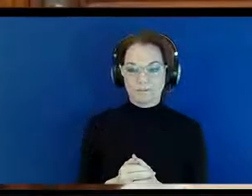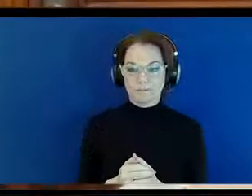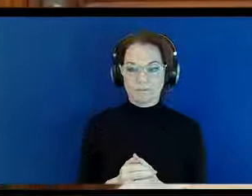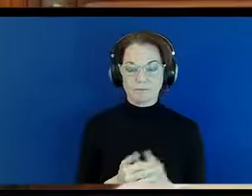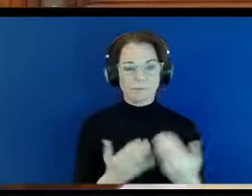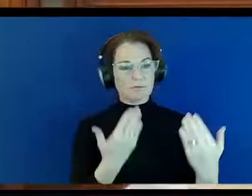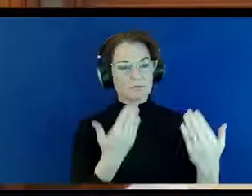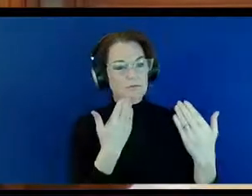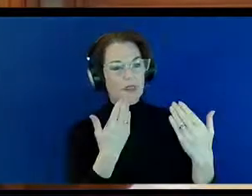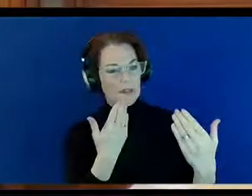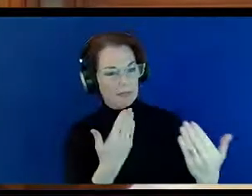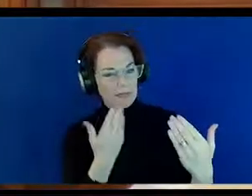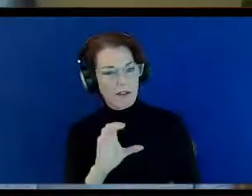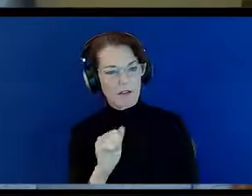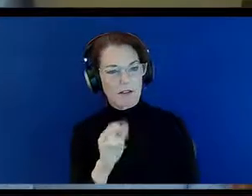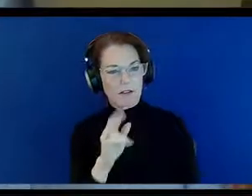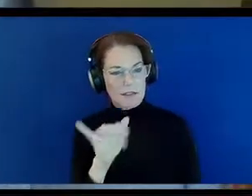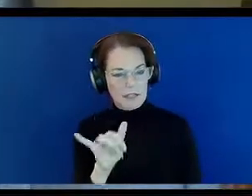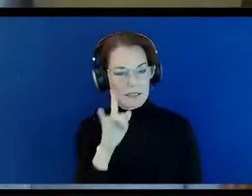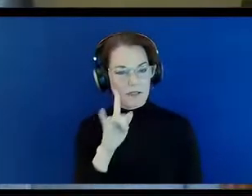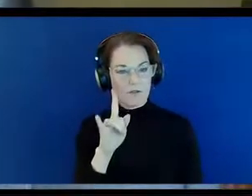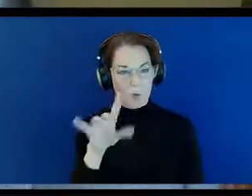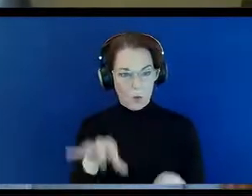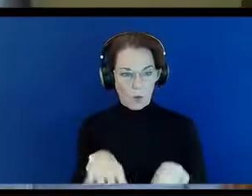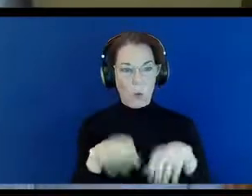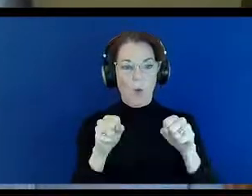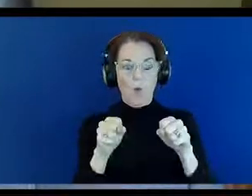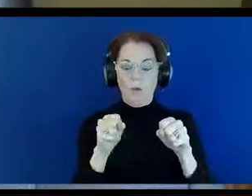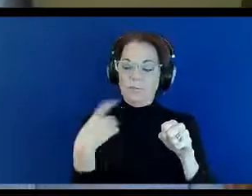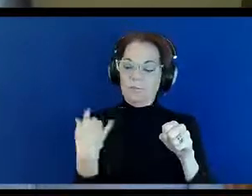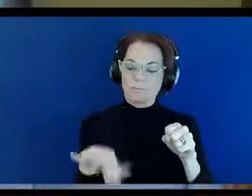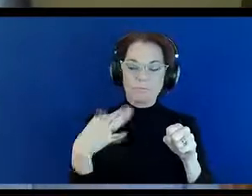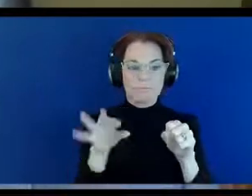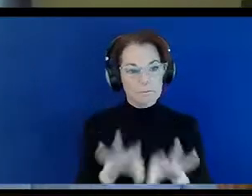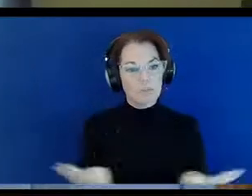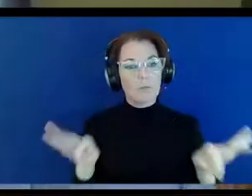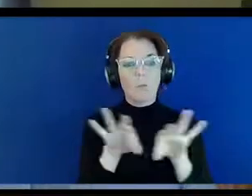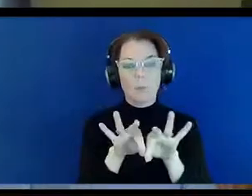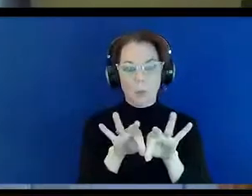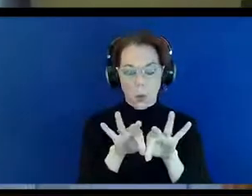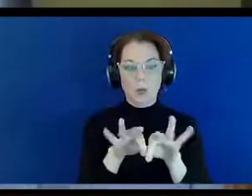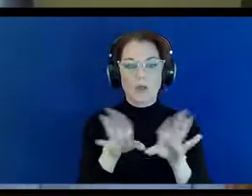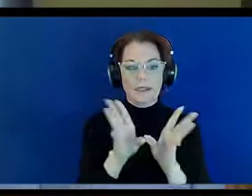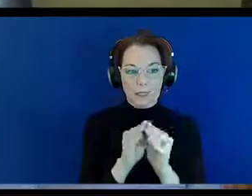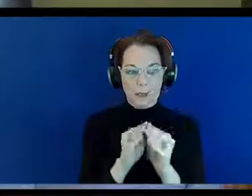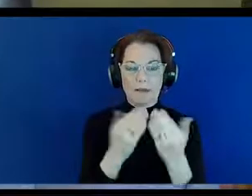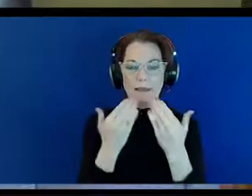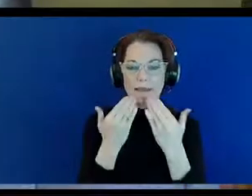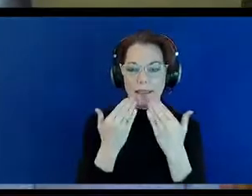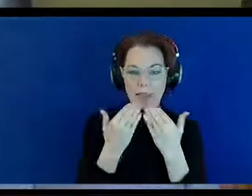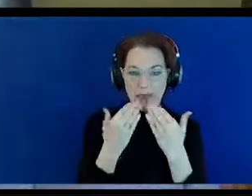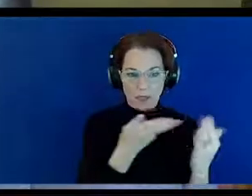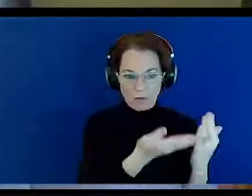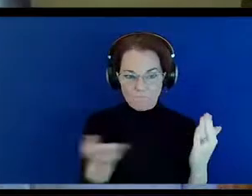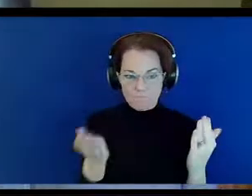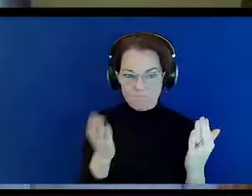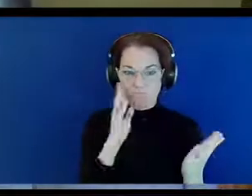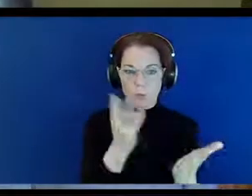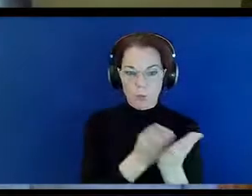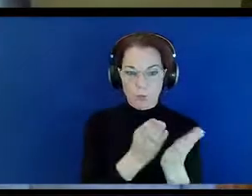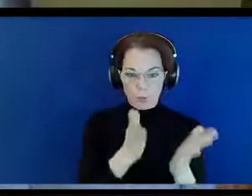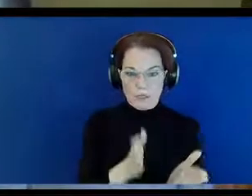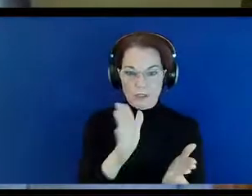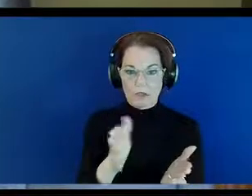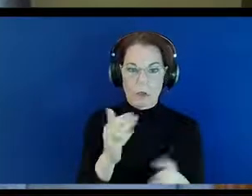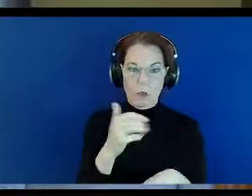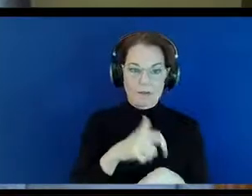Thank you, Chairman Casey, for holding another truly important hearing. And thank you to each and every witness for investing your